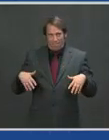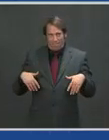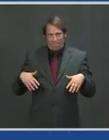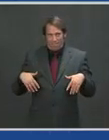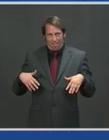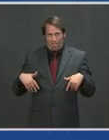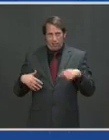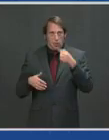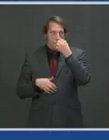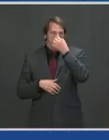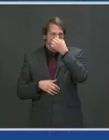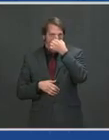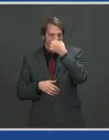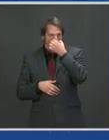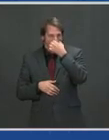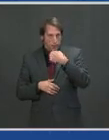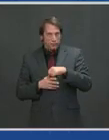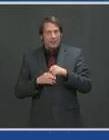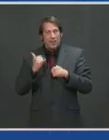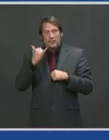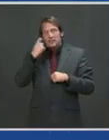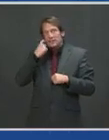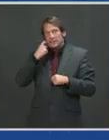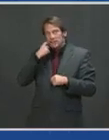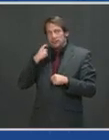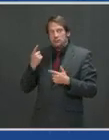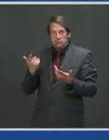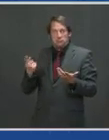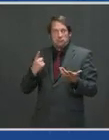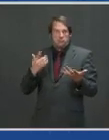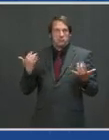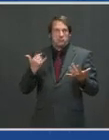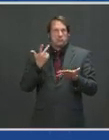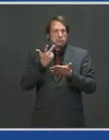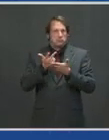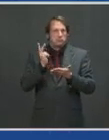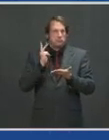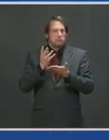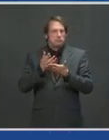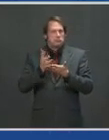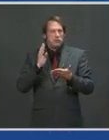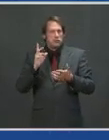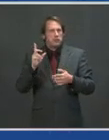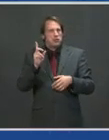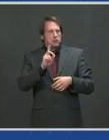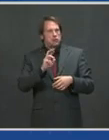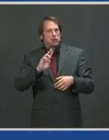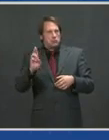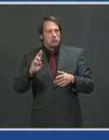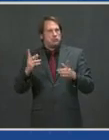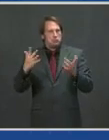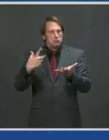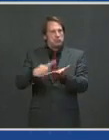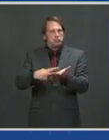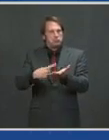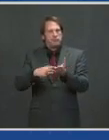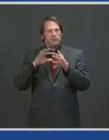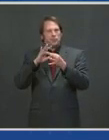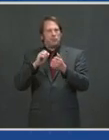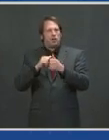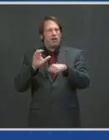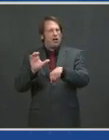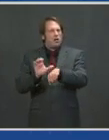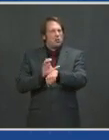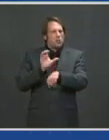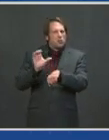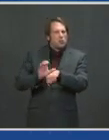me. Now it's about, 3-4 weeks ago when they came about computer chips and they said, look, we